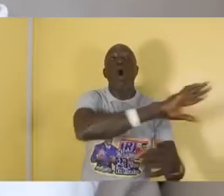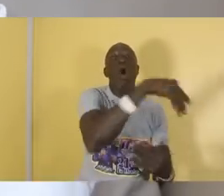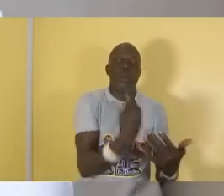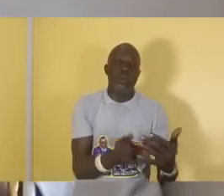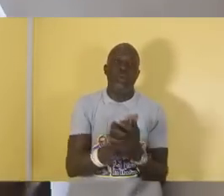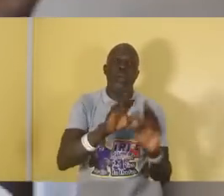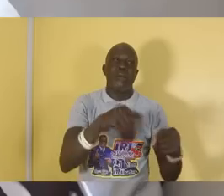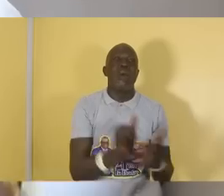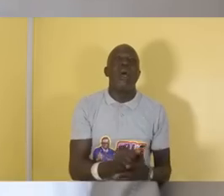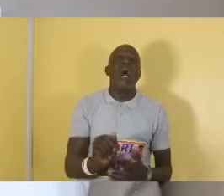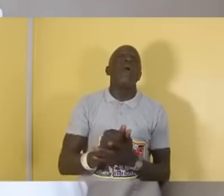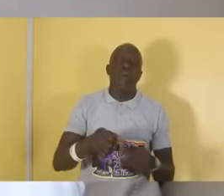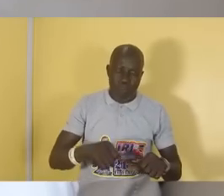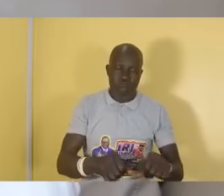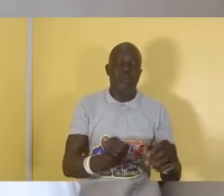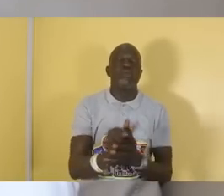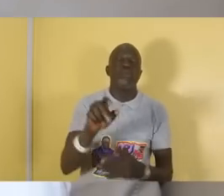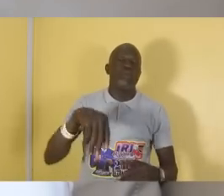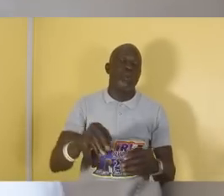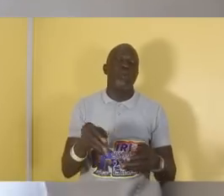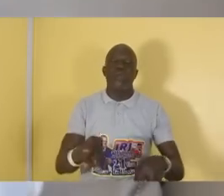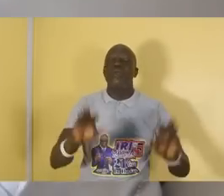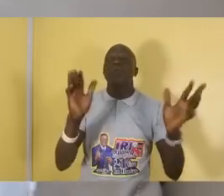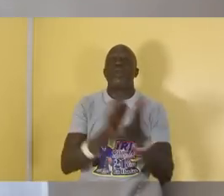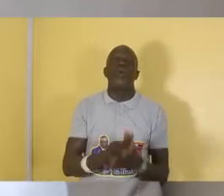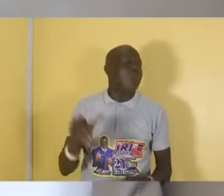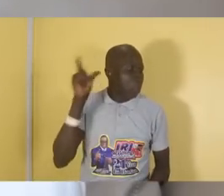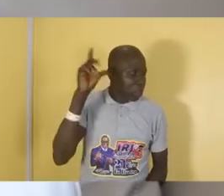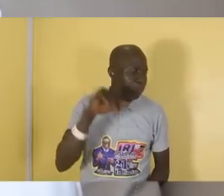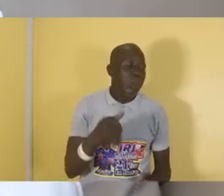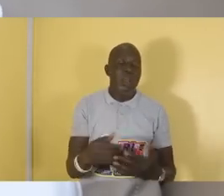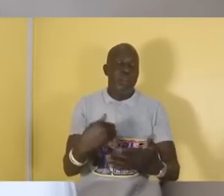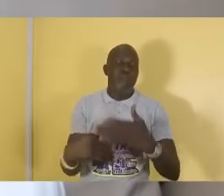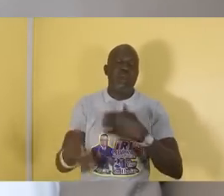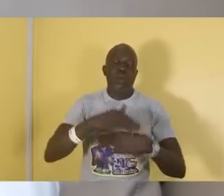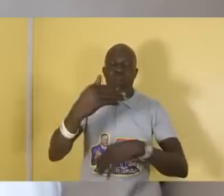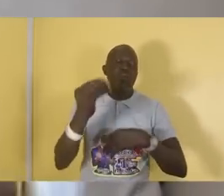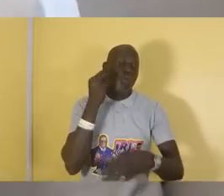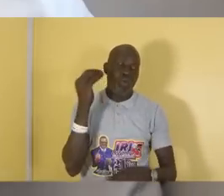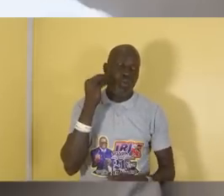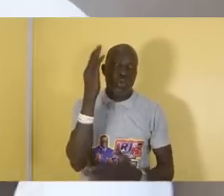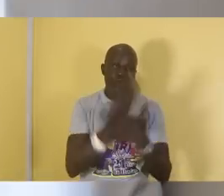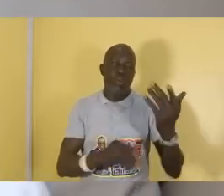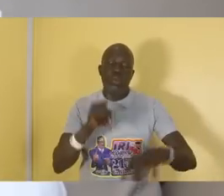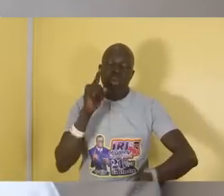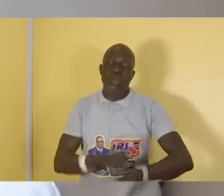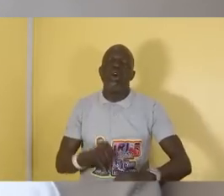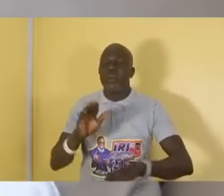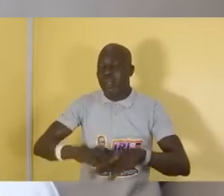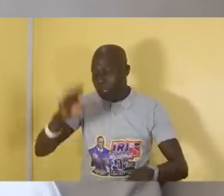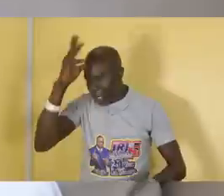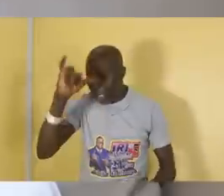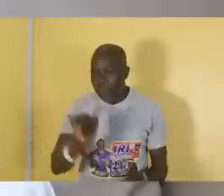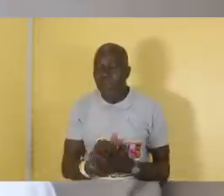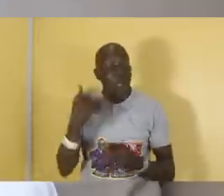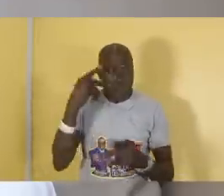him the money. And I escorted him to the side. Before I come back, somebody